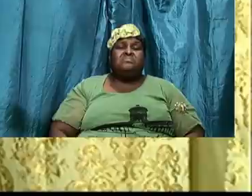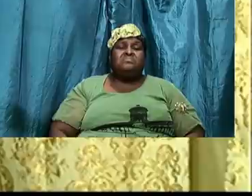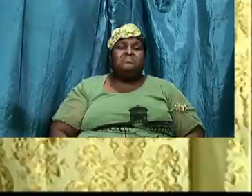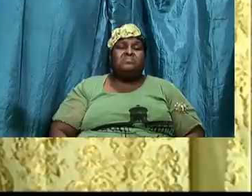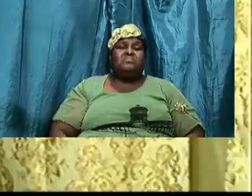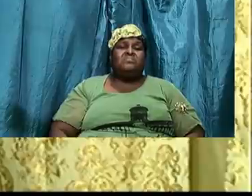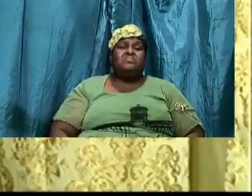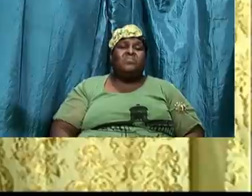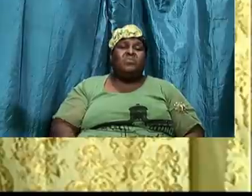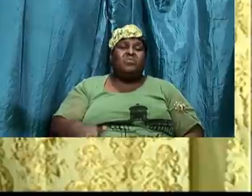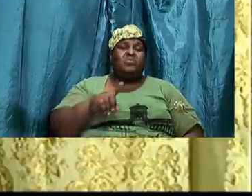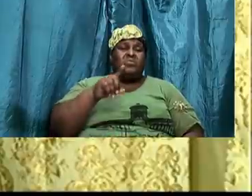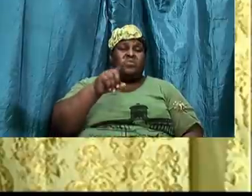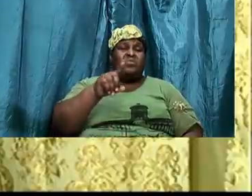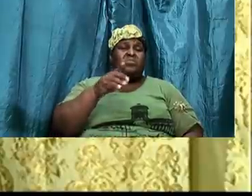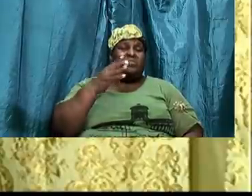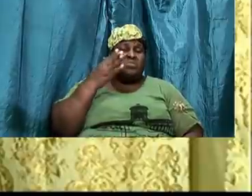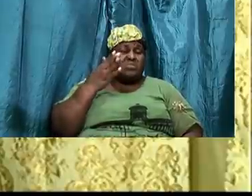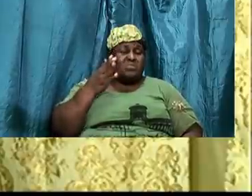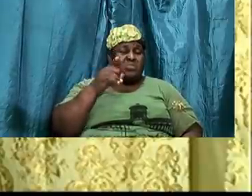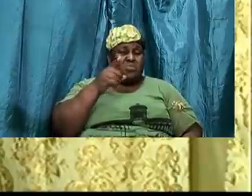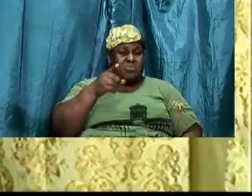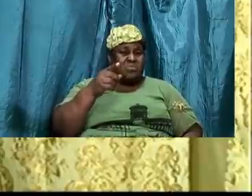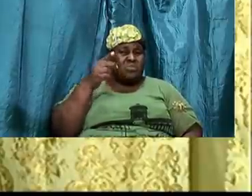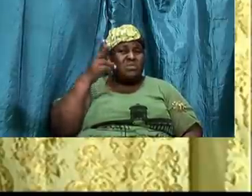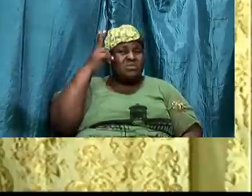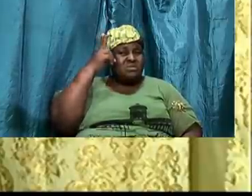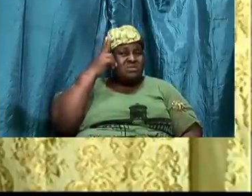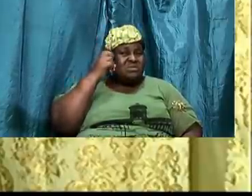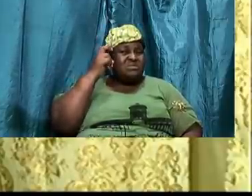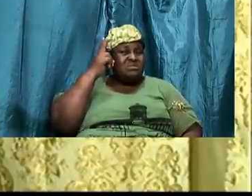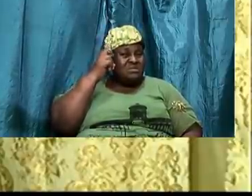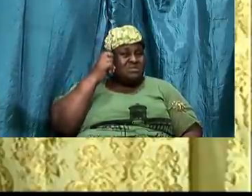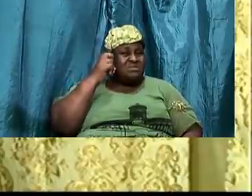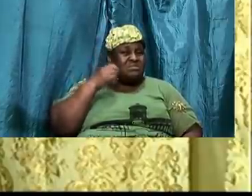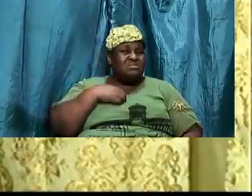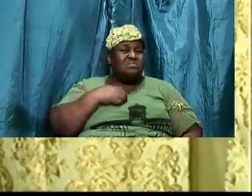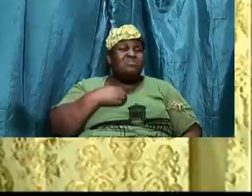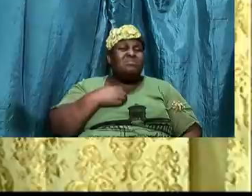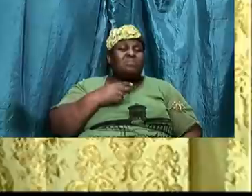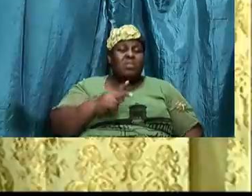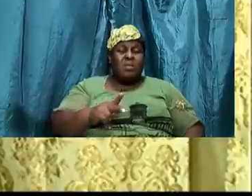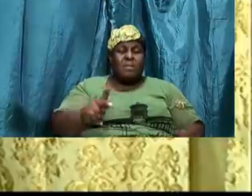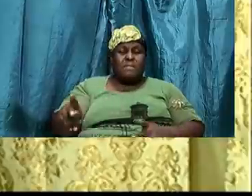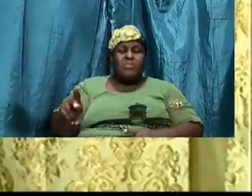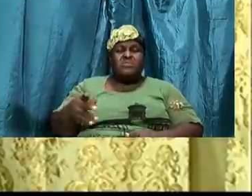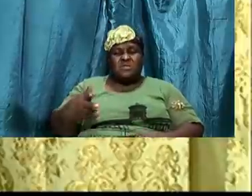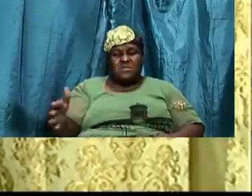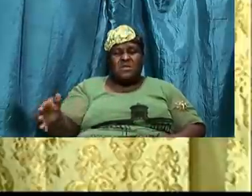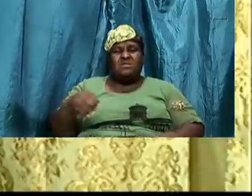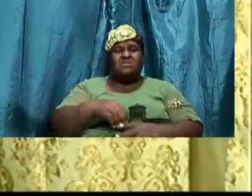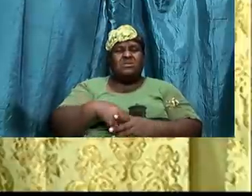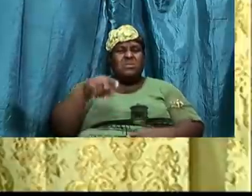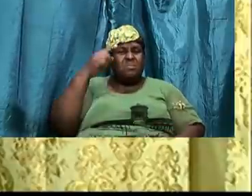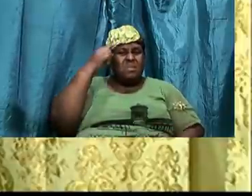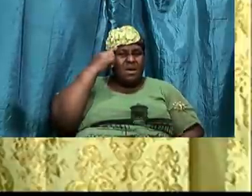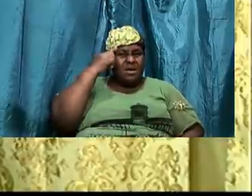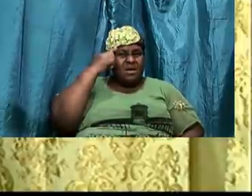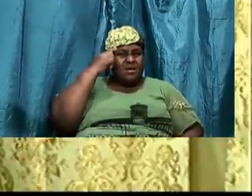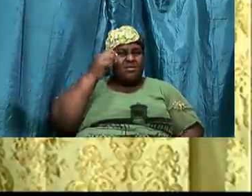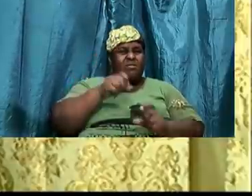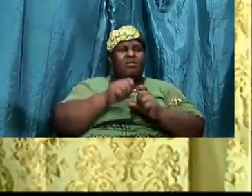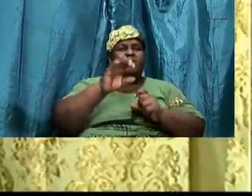Did you know that Satan can put something in the mind of your neighbor?